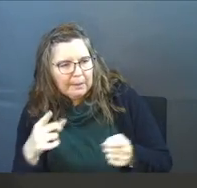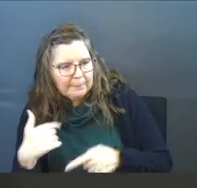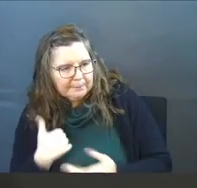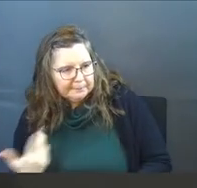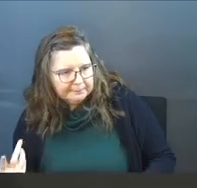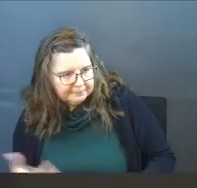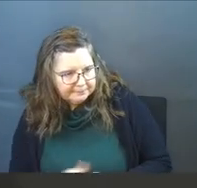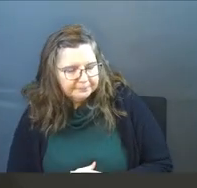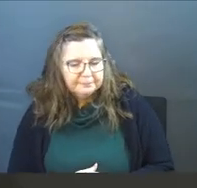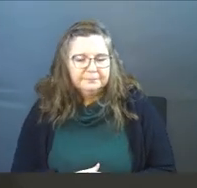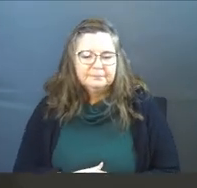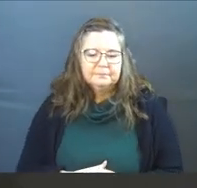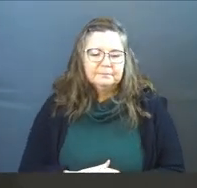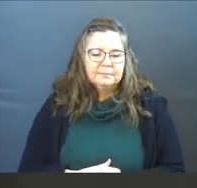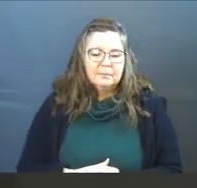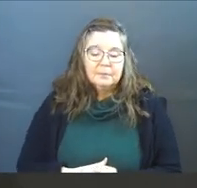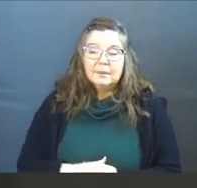I'm at.